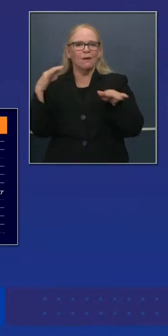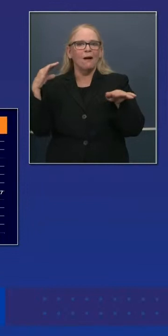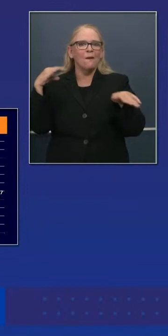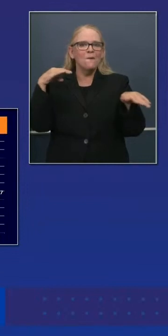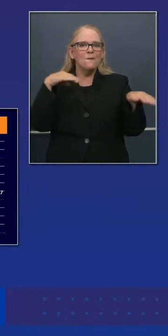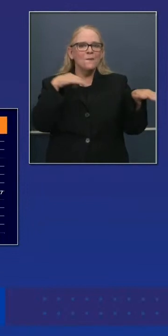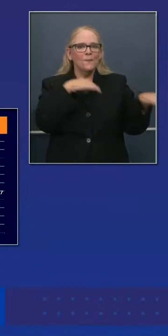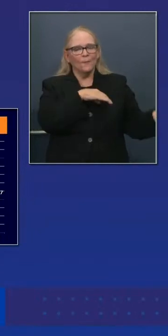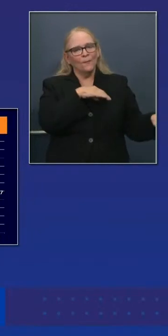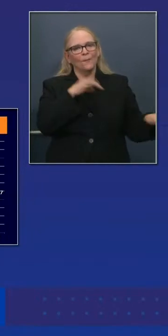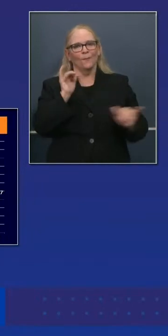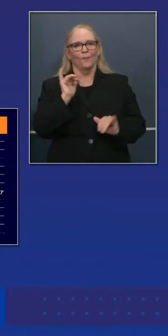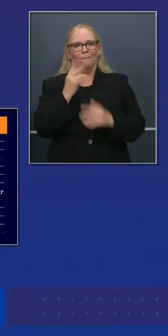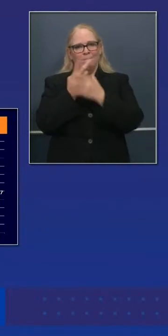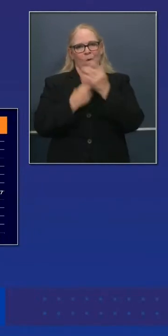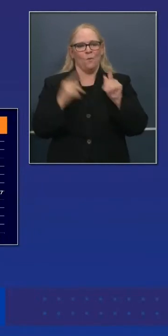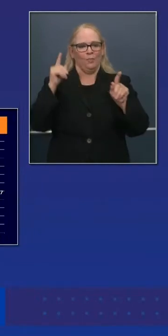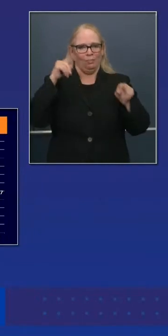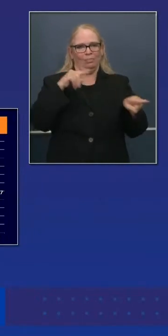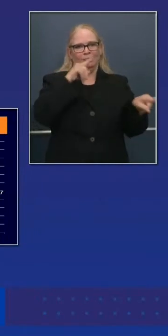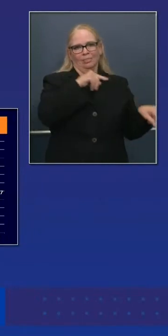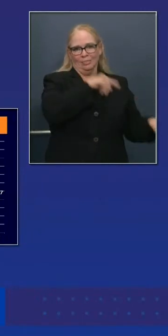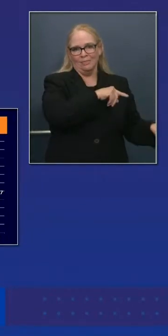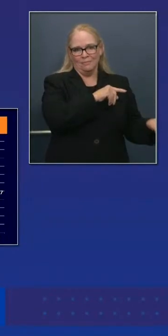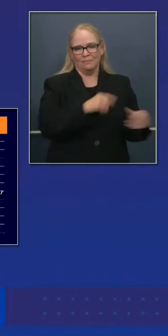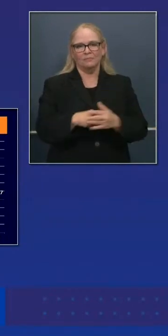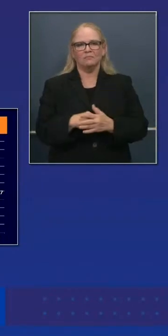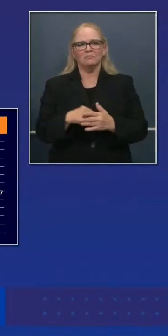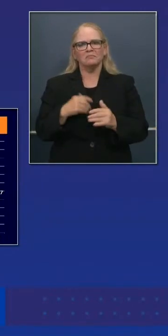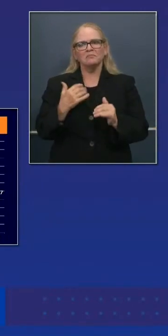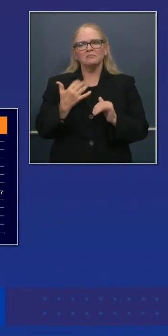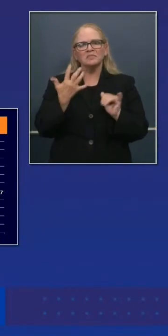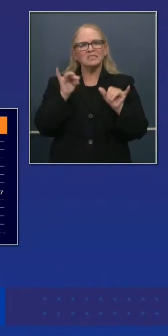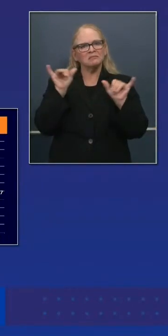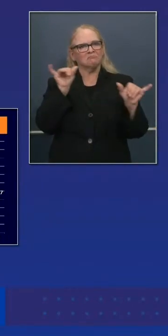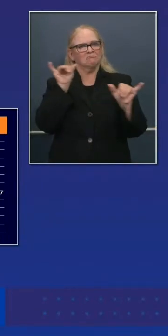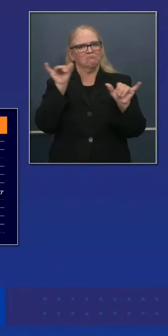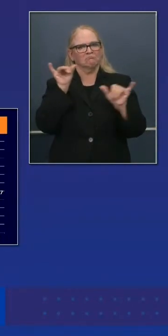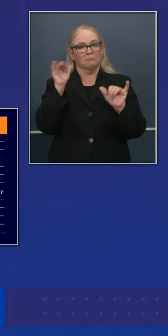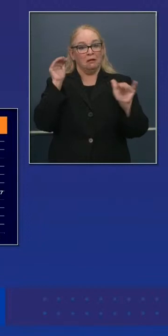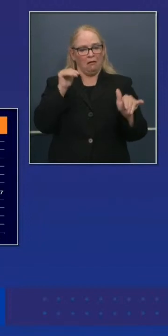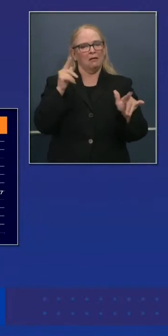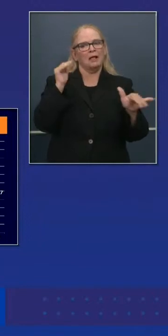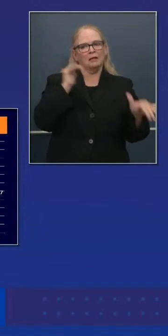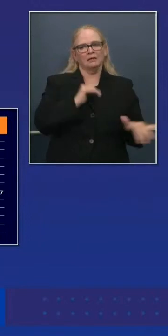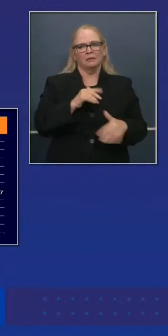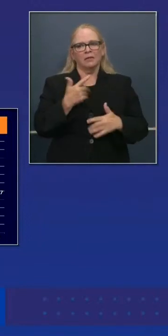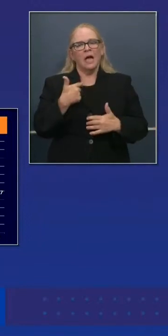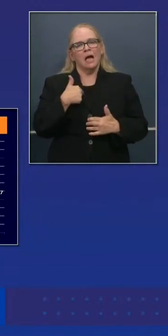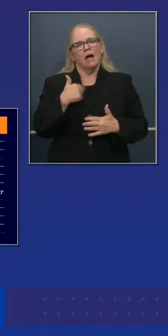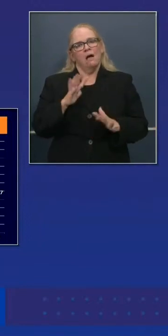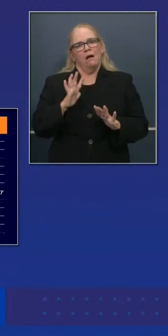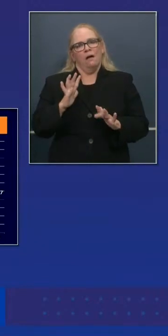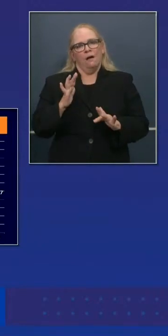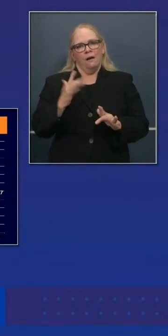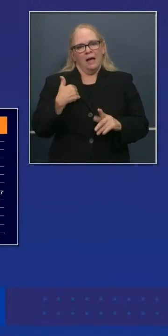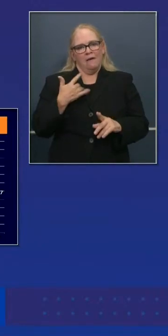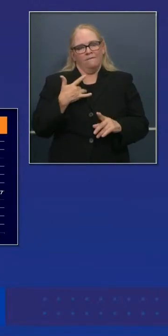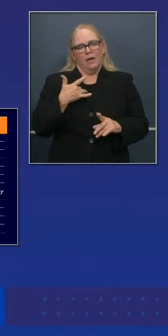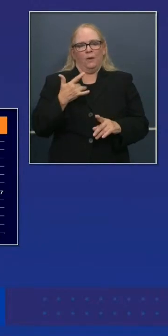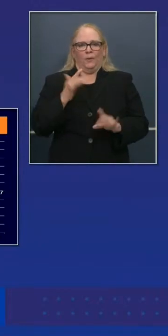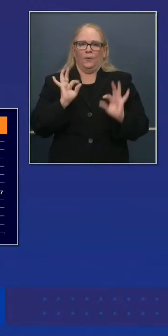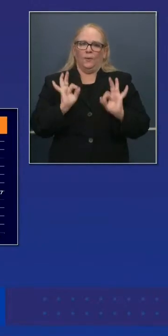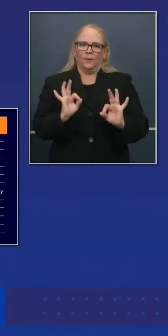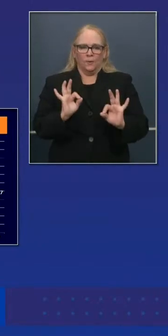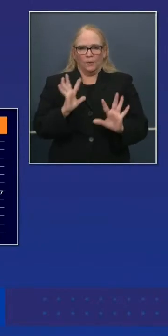over a consistent period last few weeks. Again, encouraging signs, but not the